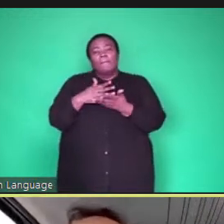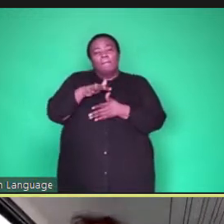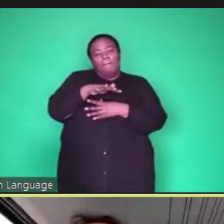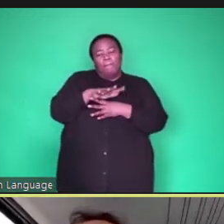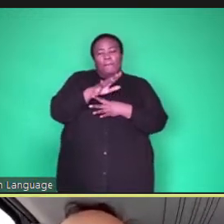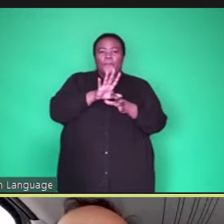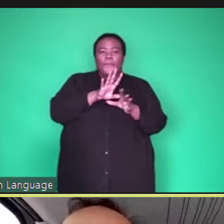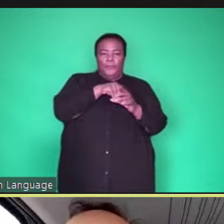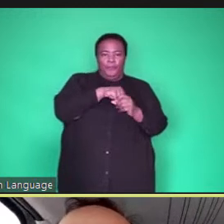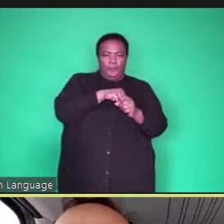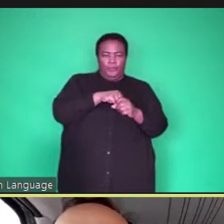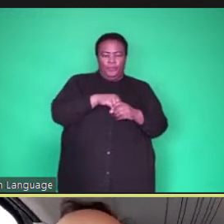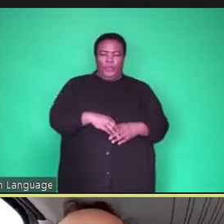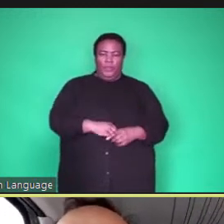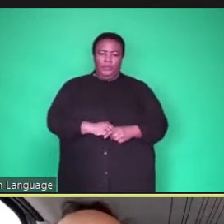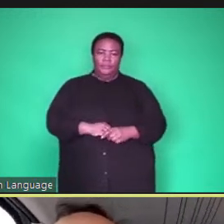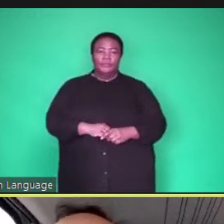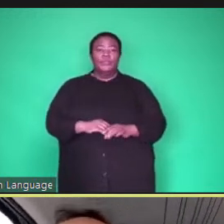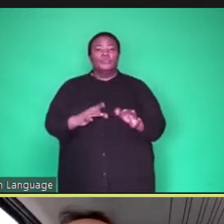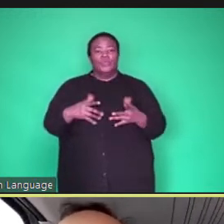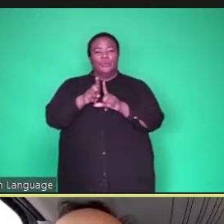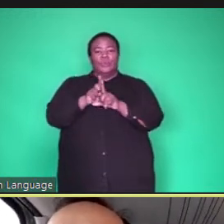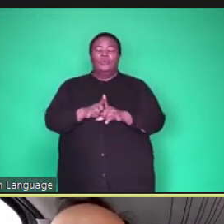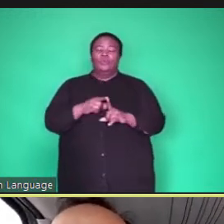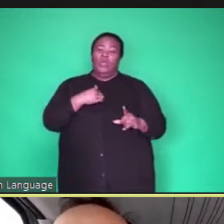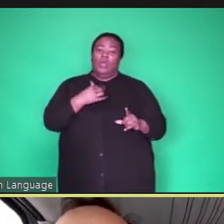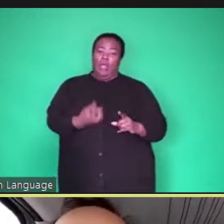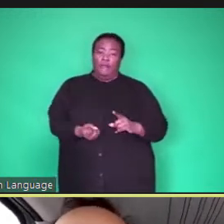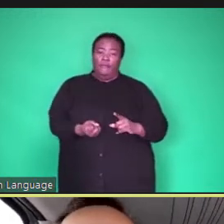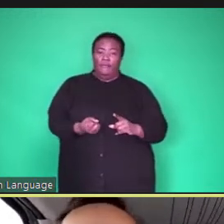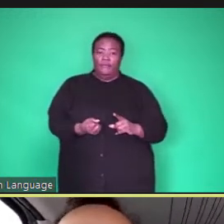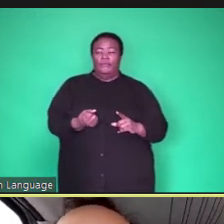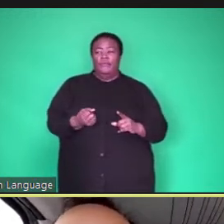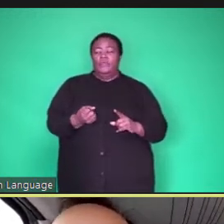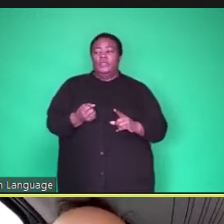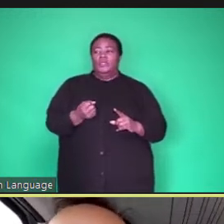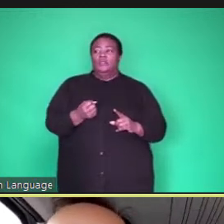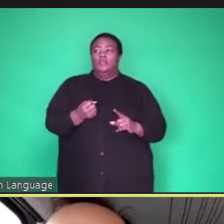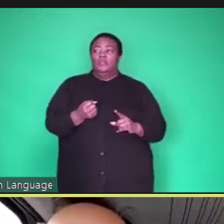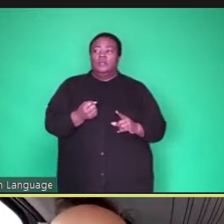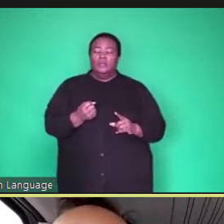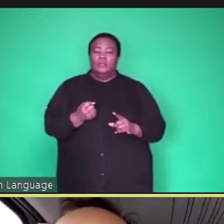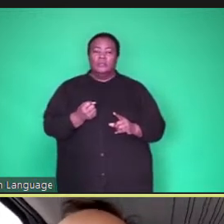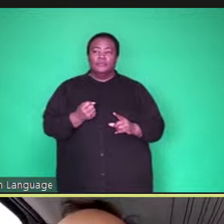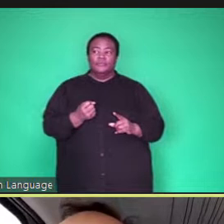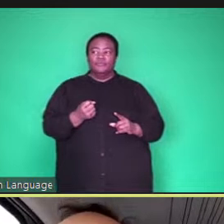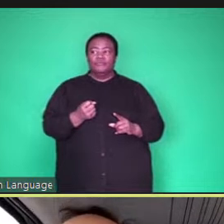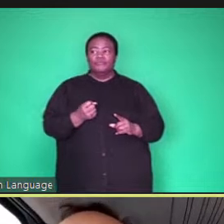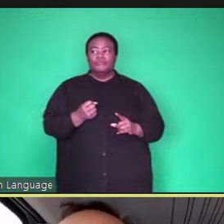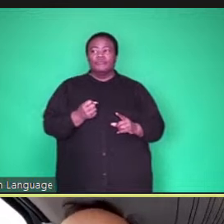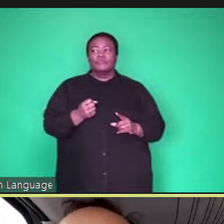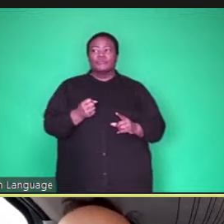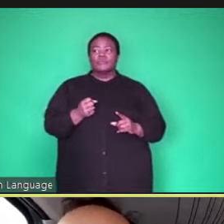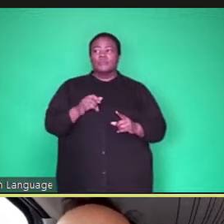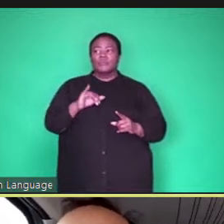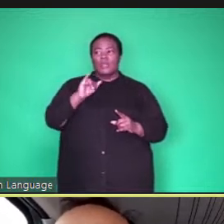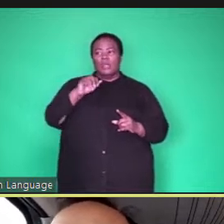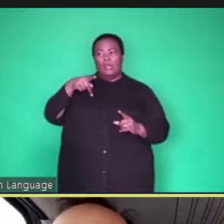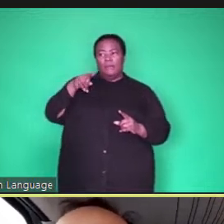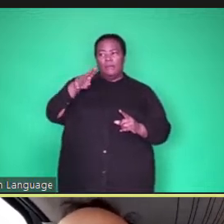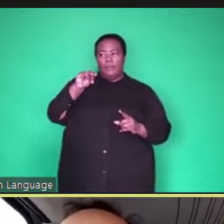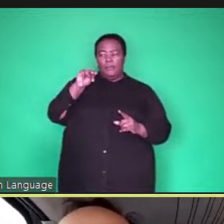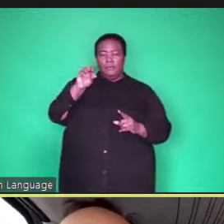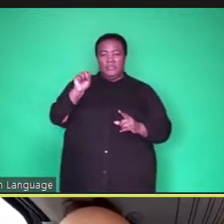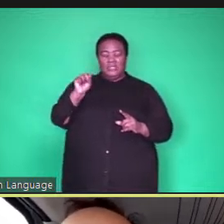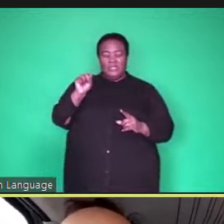imputed. And we also have IPEM's international database, which collect a